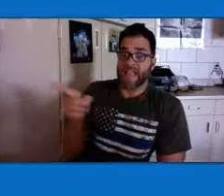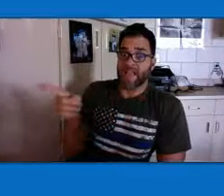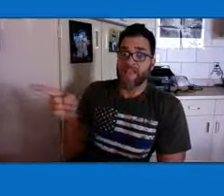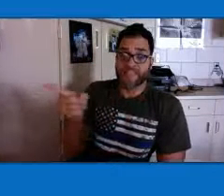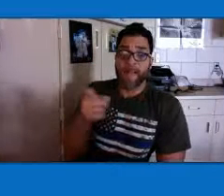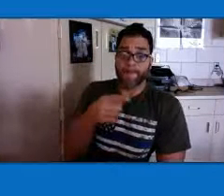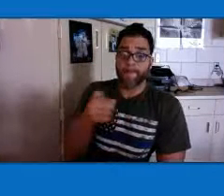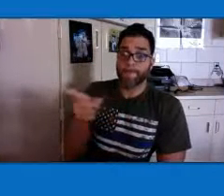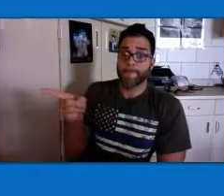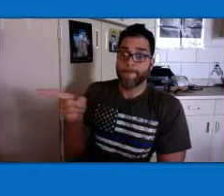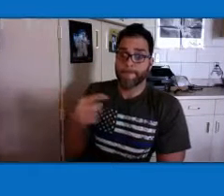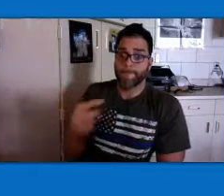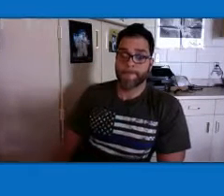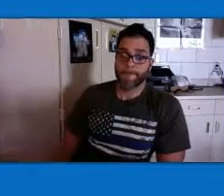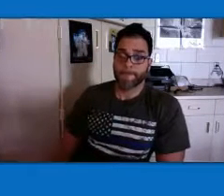They. Them.